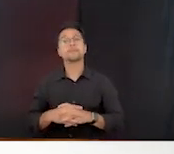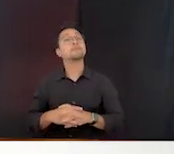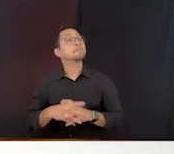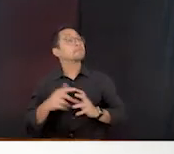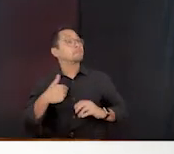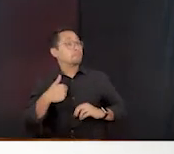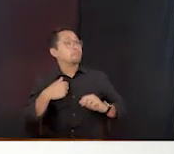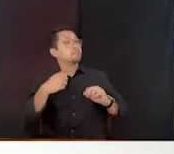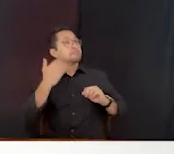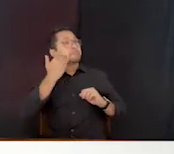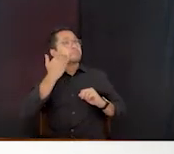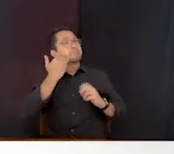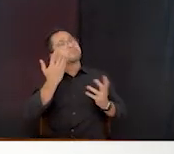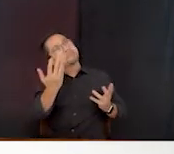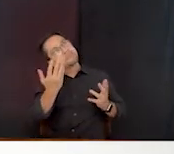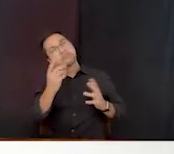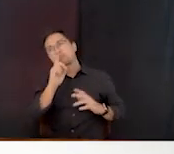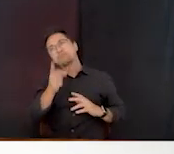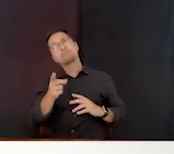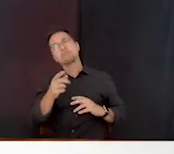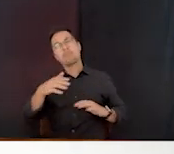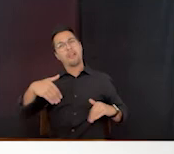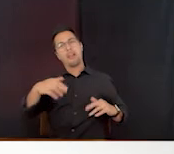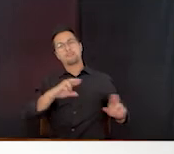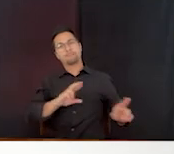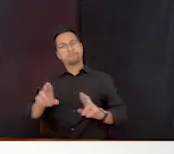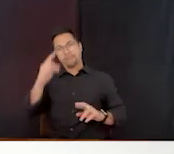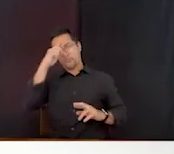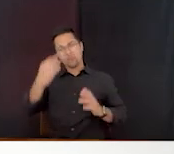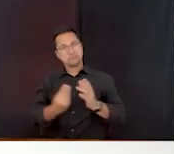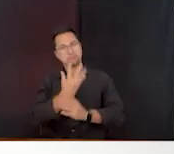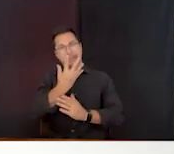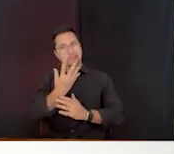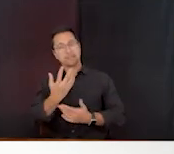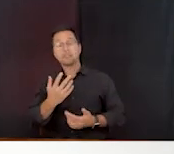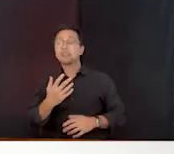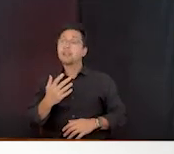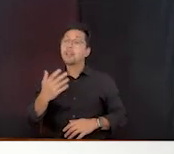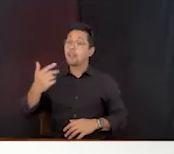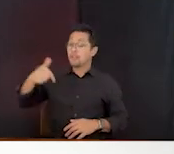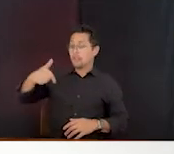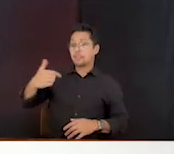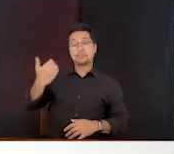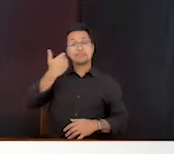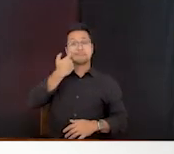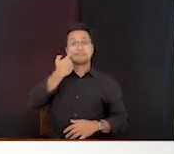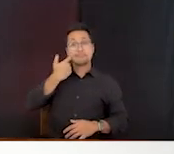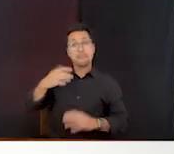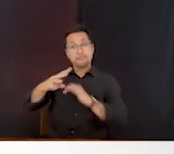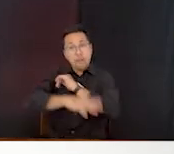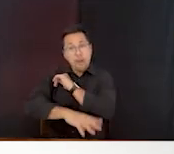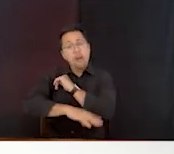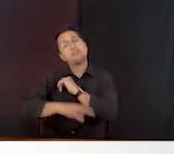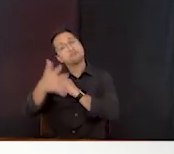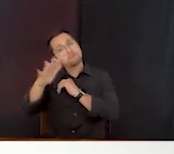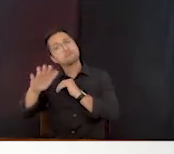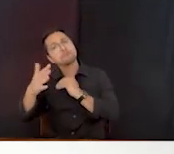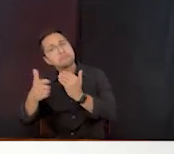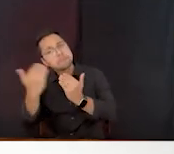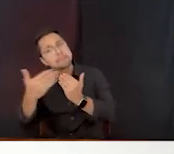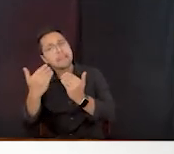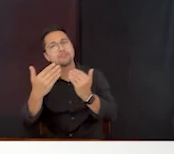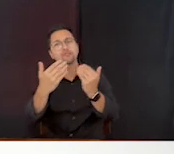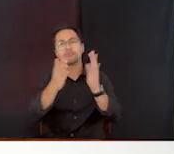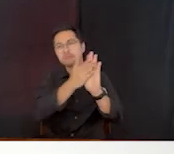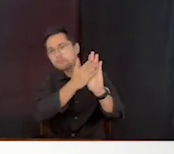I can speak to, well, really we weren't prepared for the spring at all. Things were a little bit easier this past fall going forward, and I was